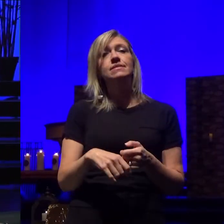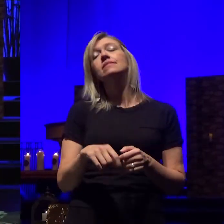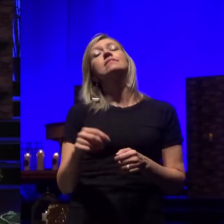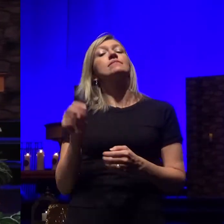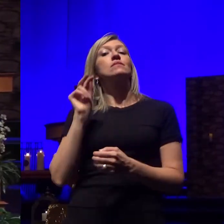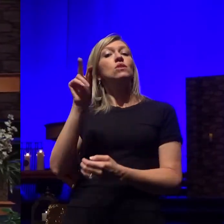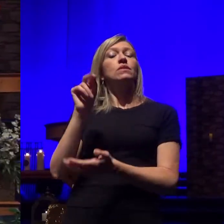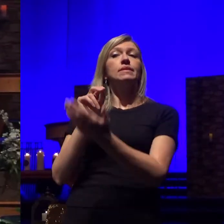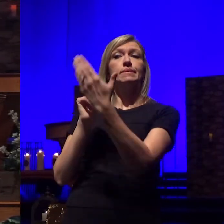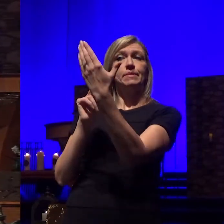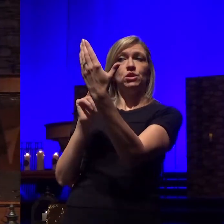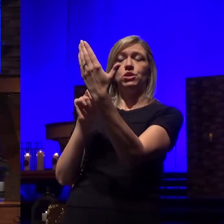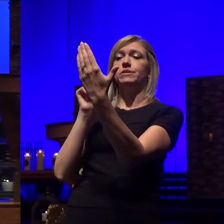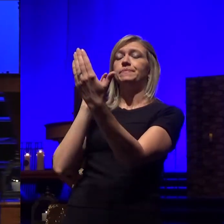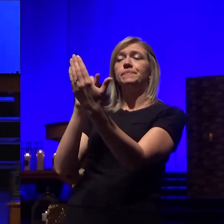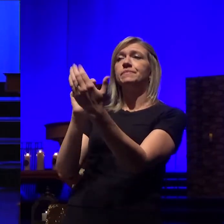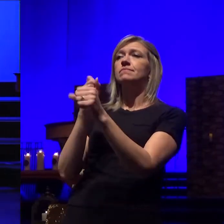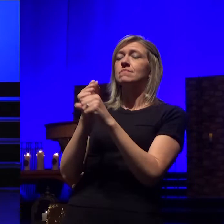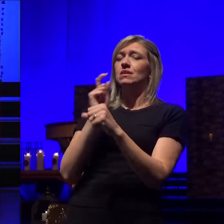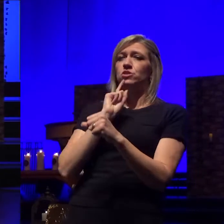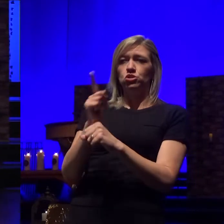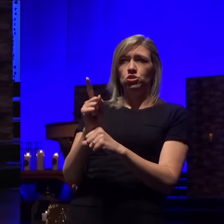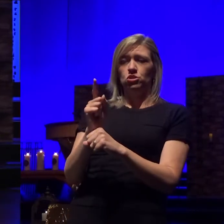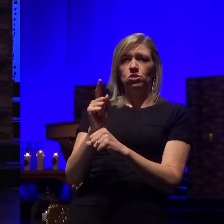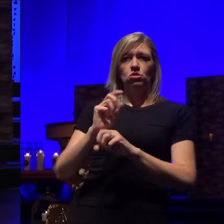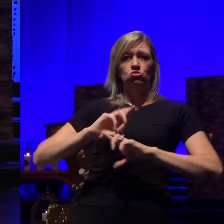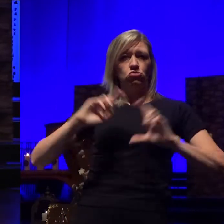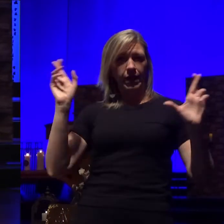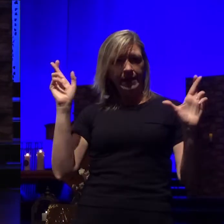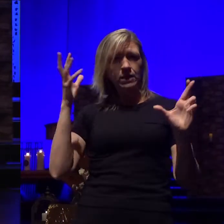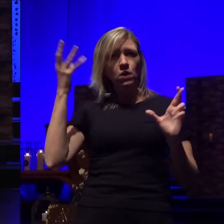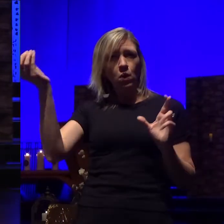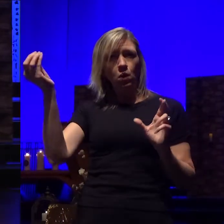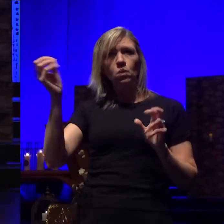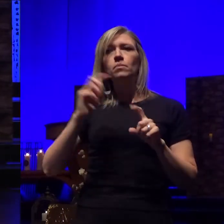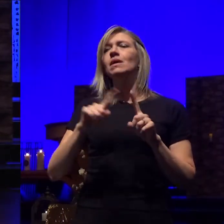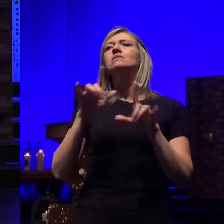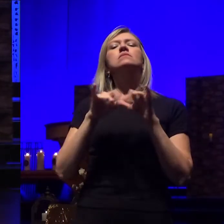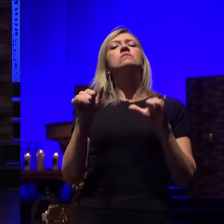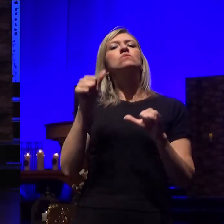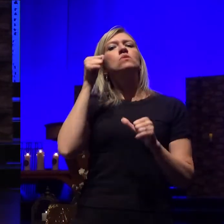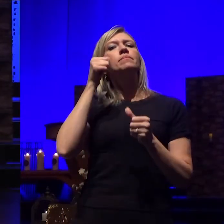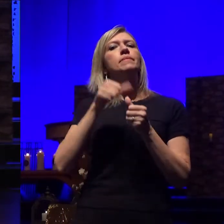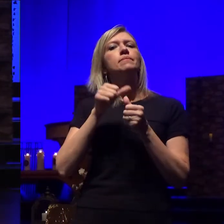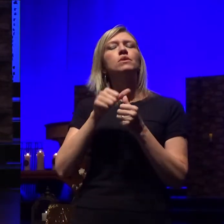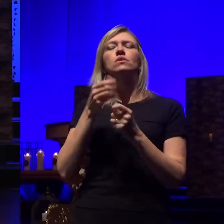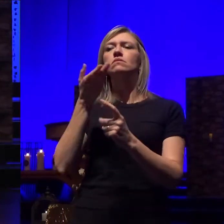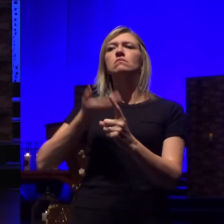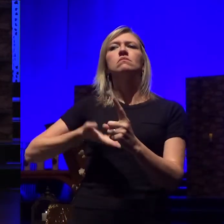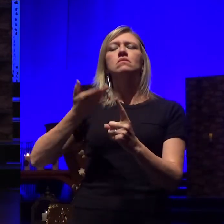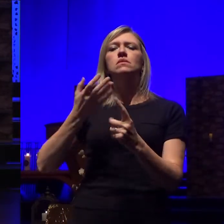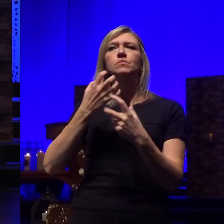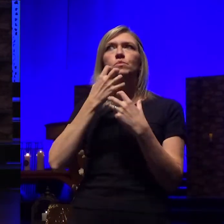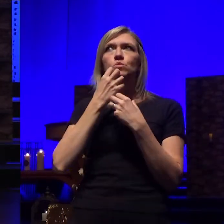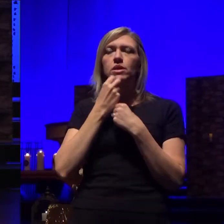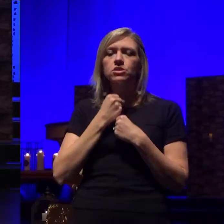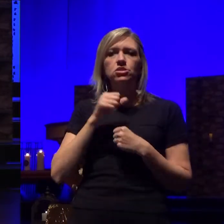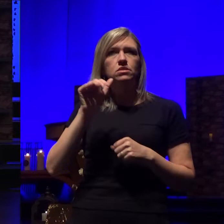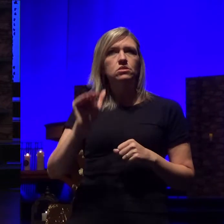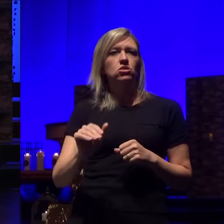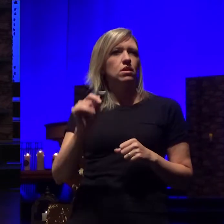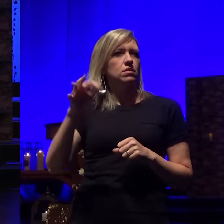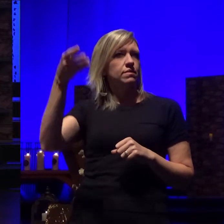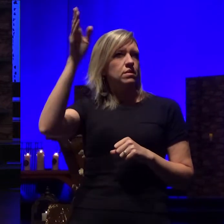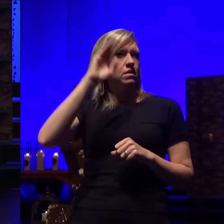Look in the mirror to make sure you are ready to go, but also to remember that you are a precious child